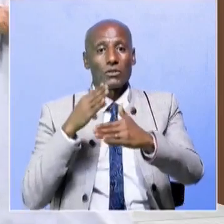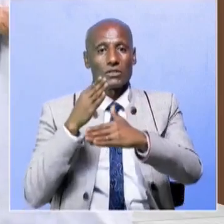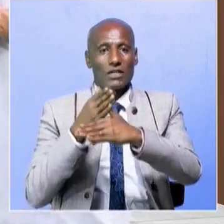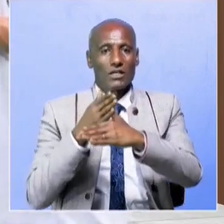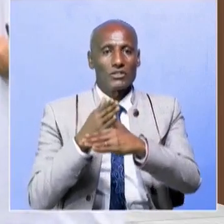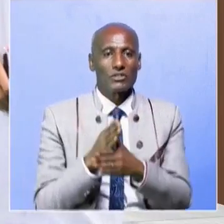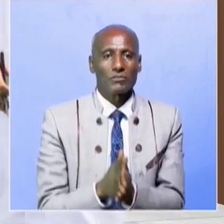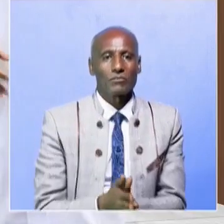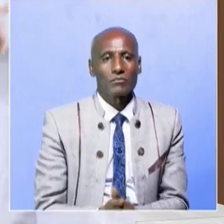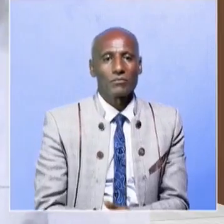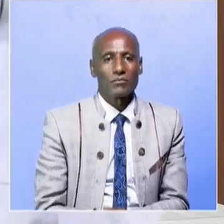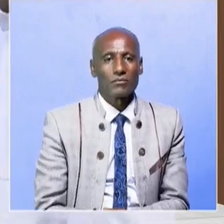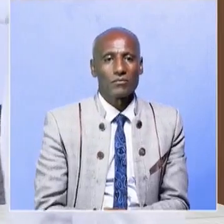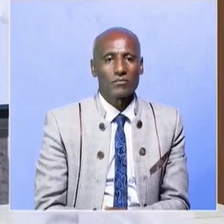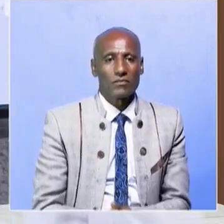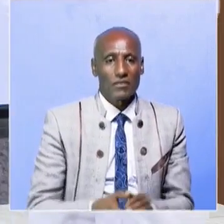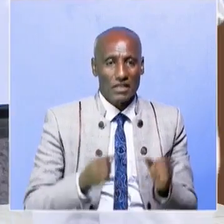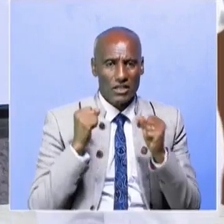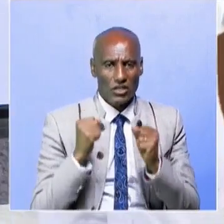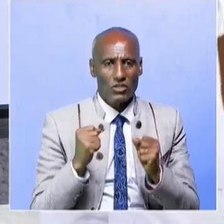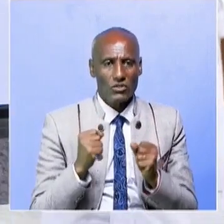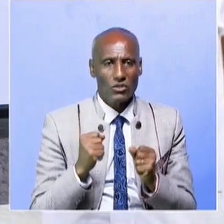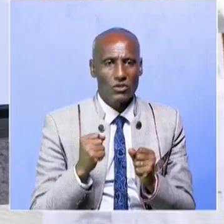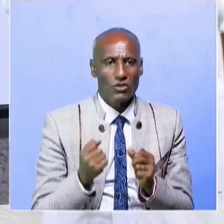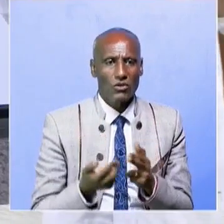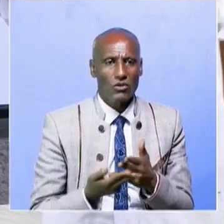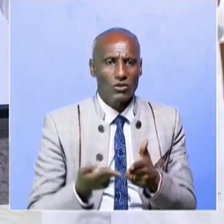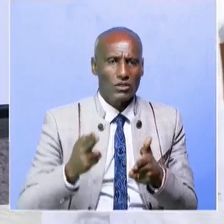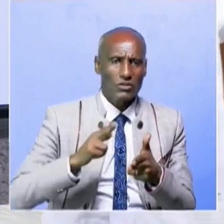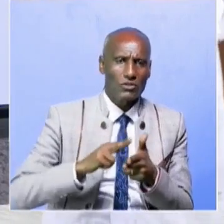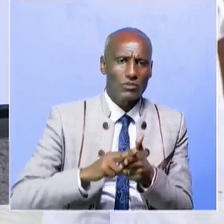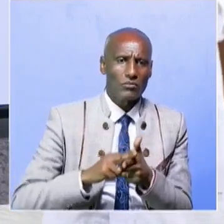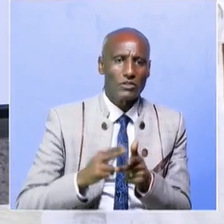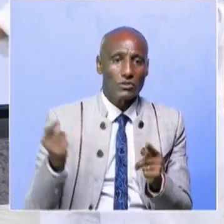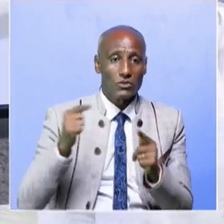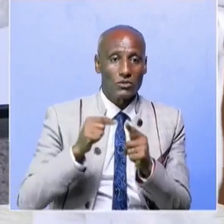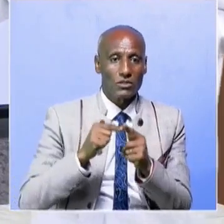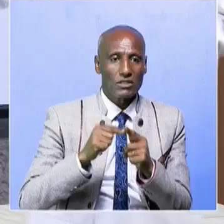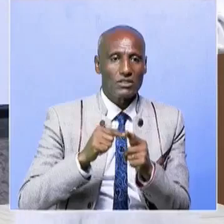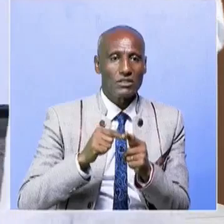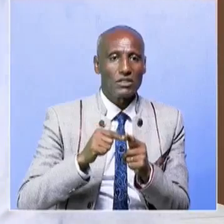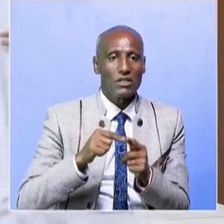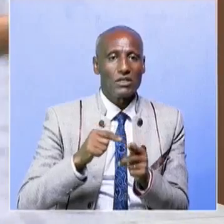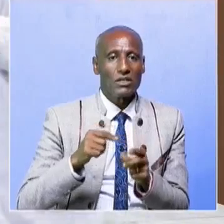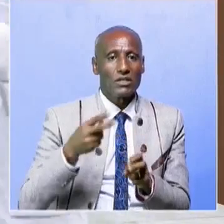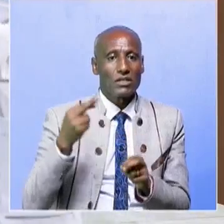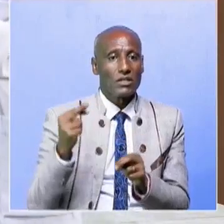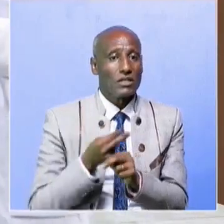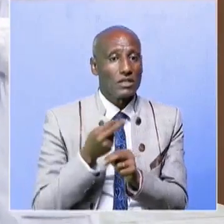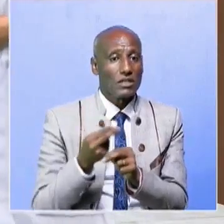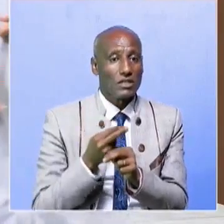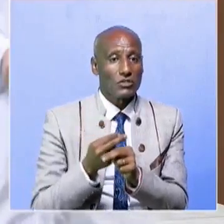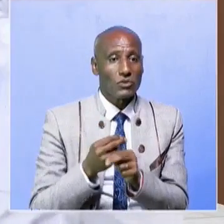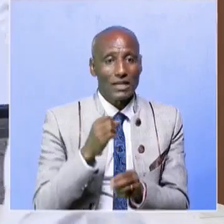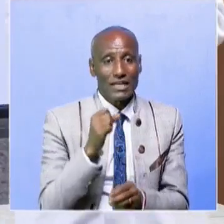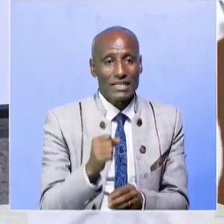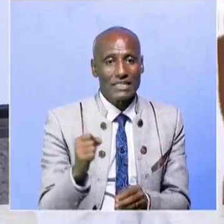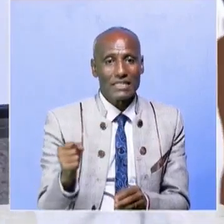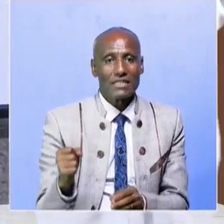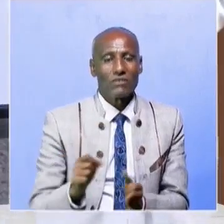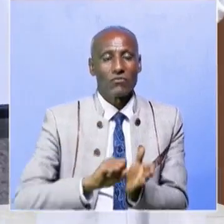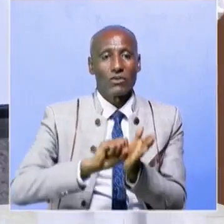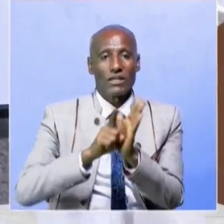they want to restore something to its original form or its natural state.